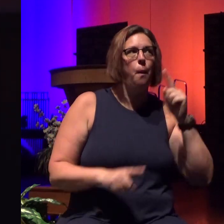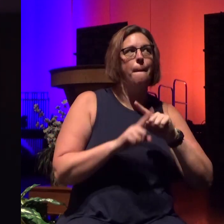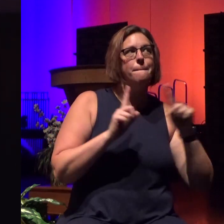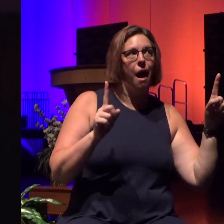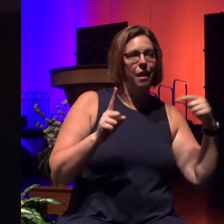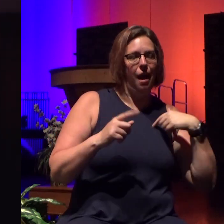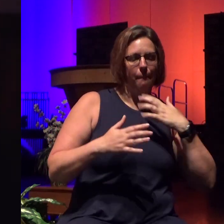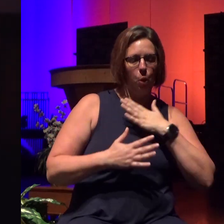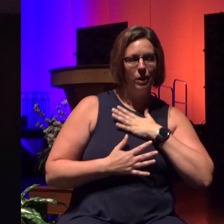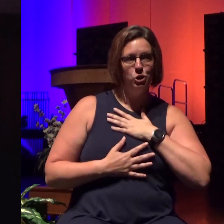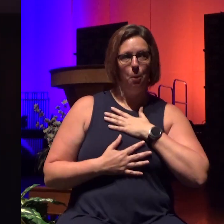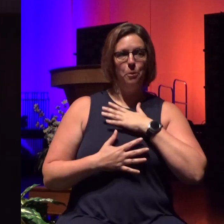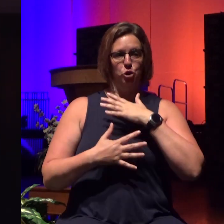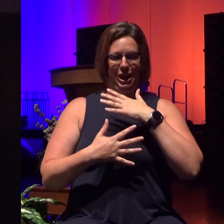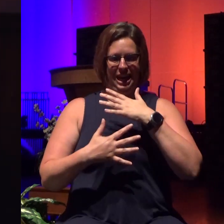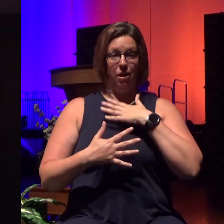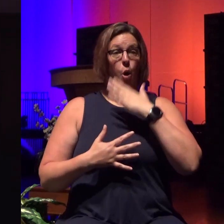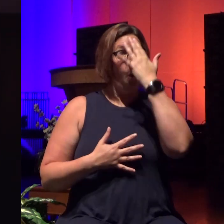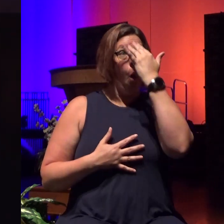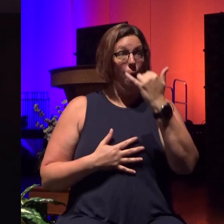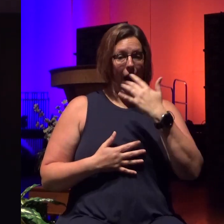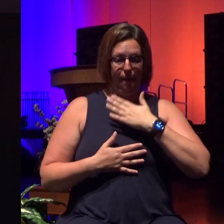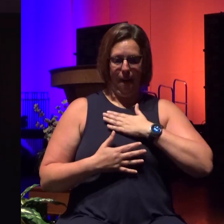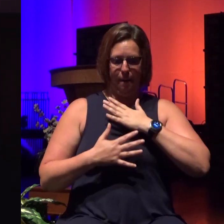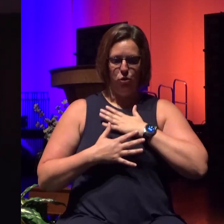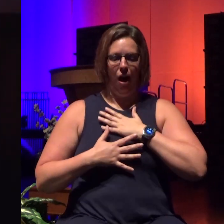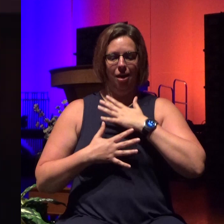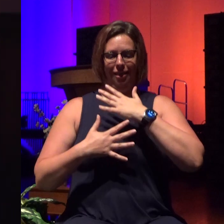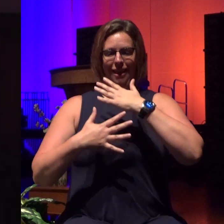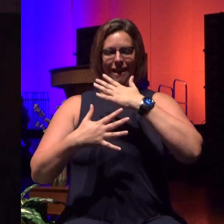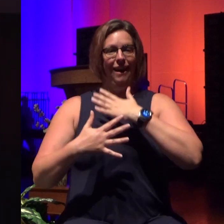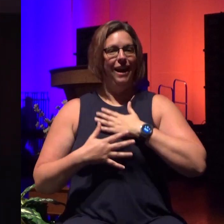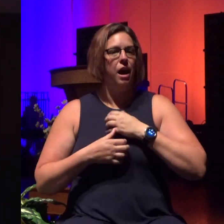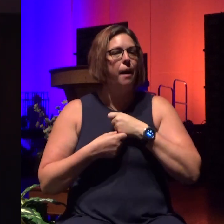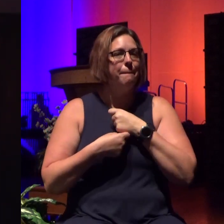now, because with this breath, I make a difference.